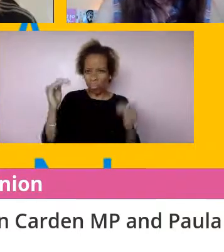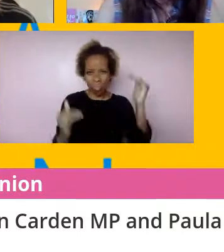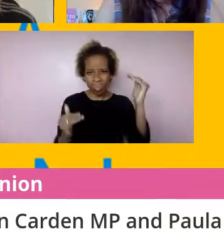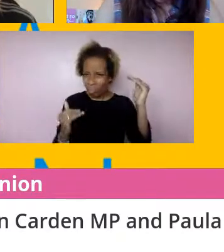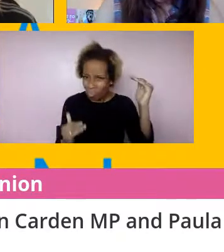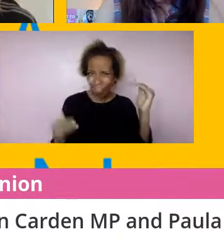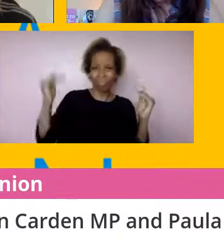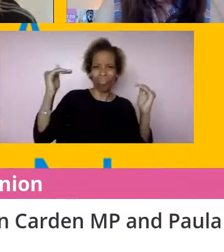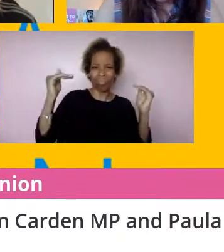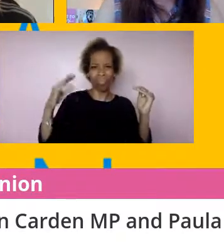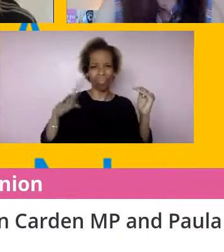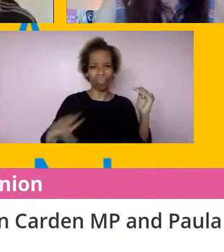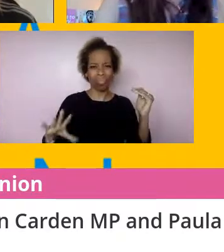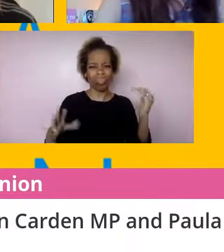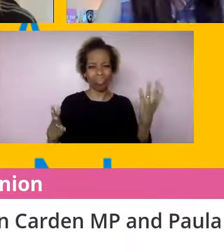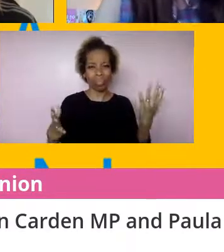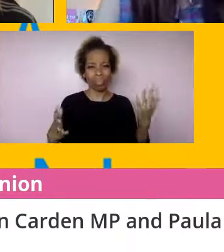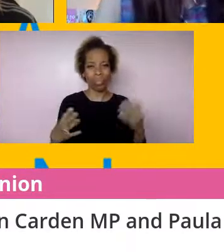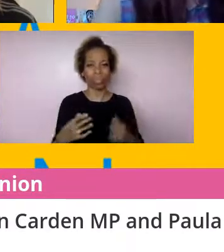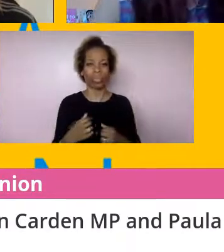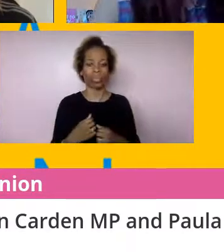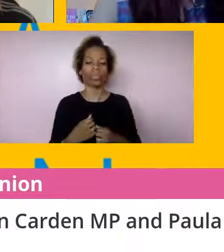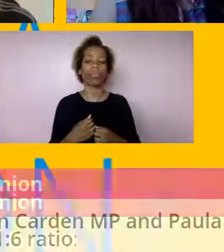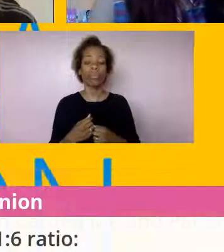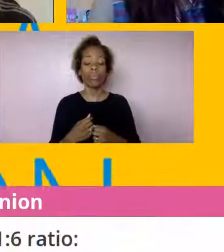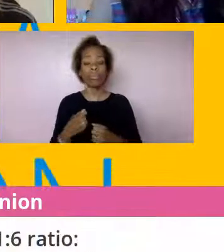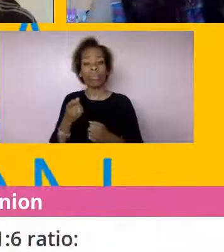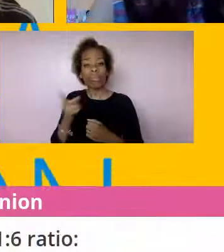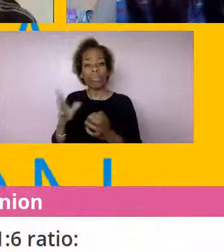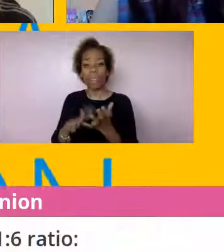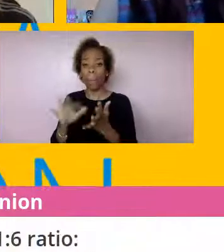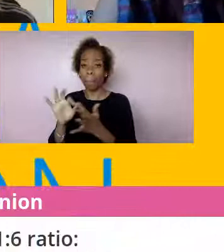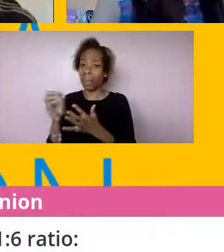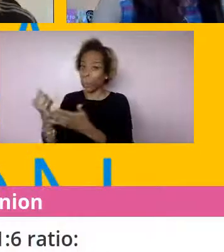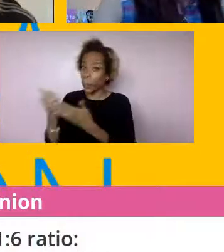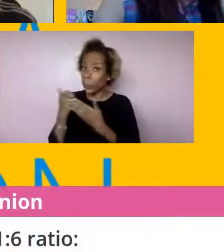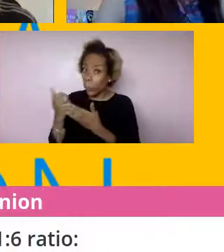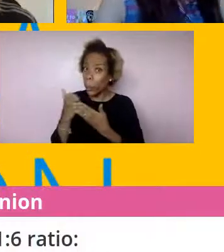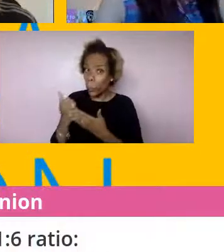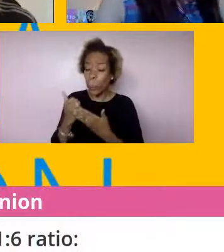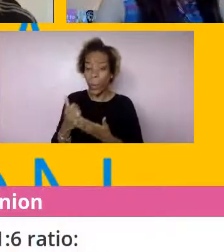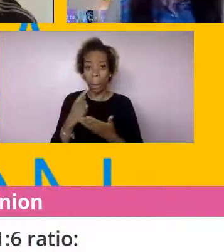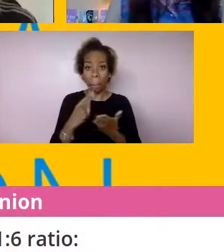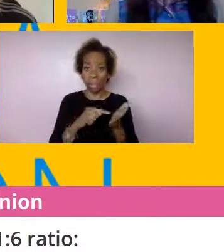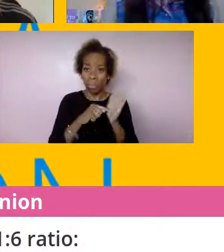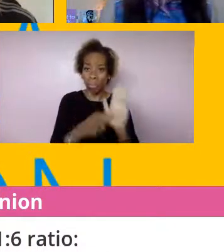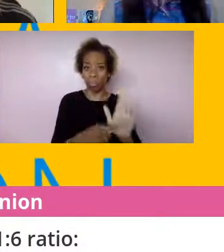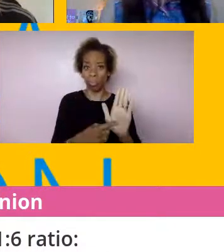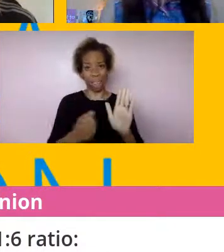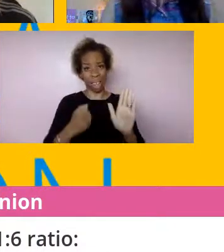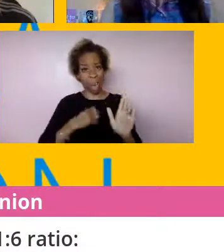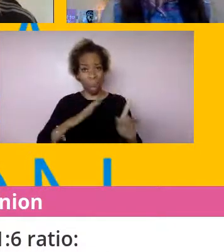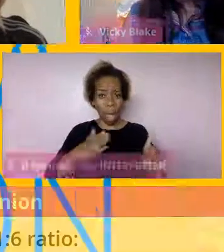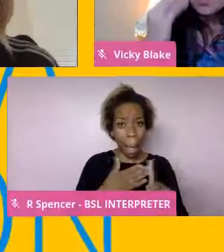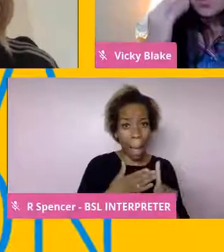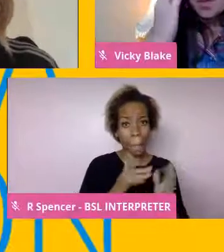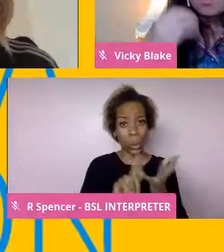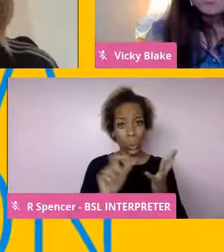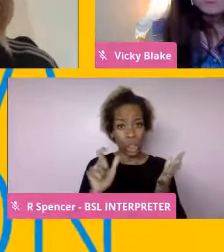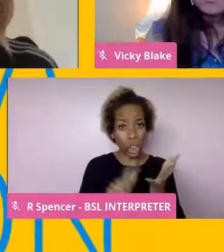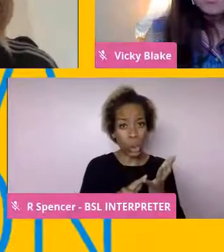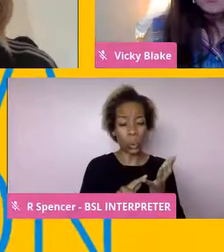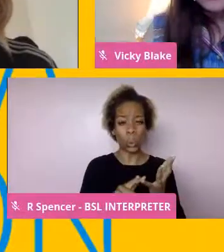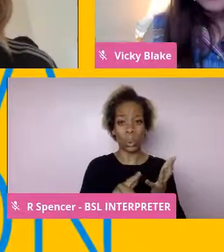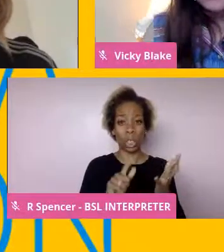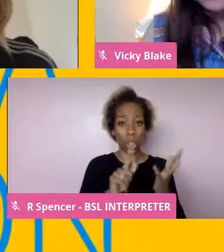been very kind of helpful within that, and they've put forward our aims, not just UCU's but Unite in Unison and all campus unions together.